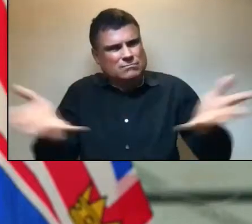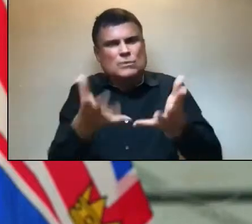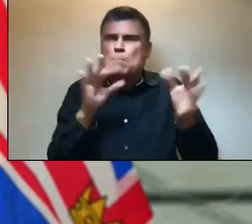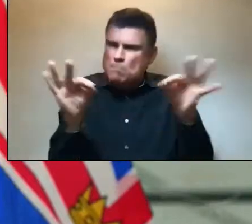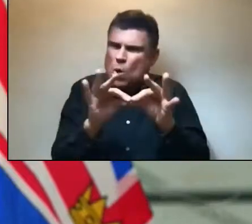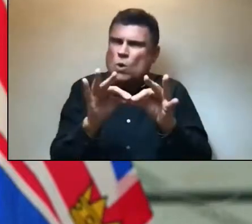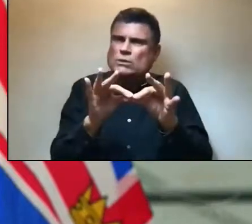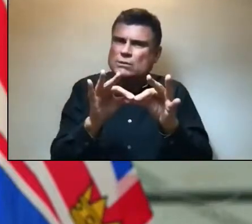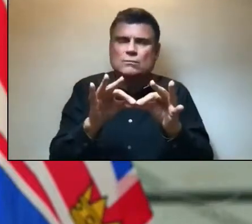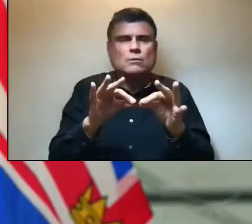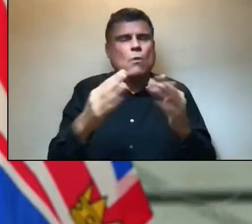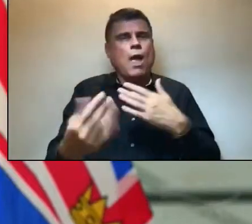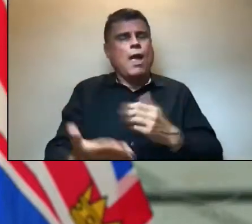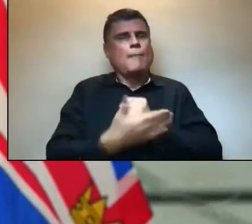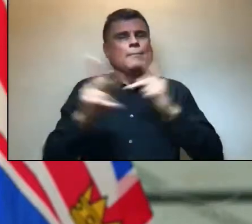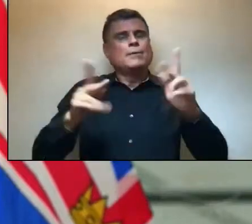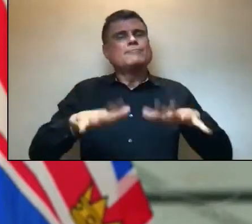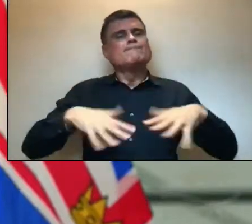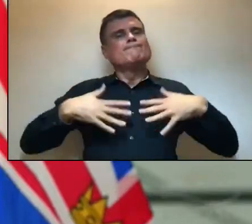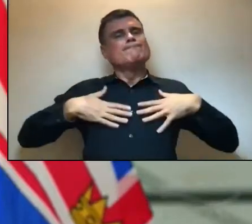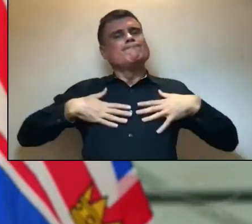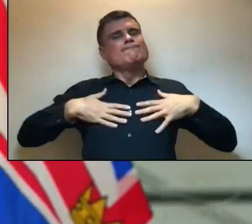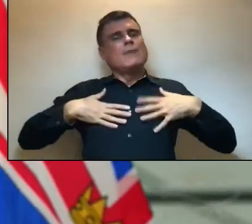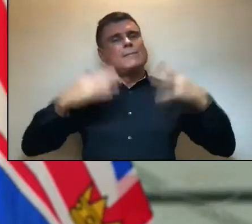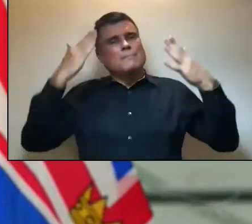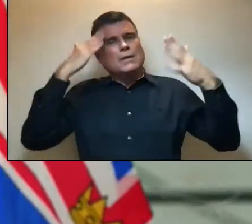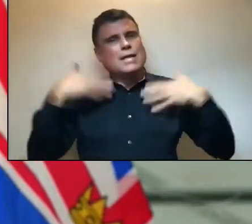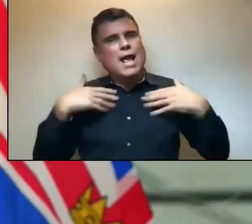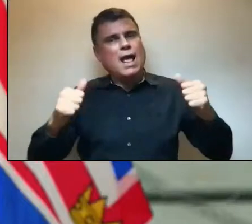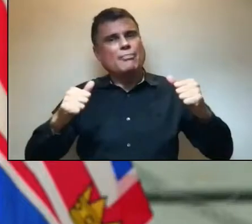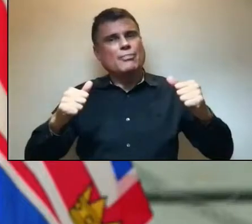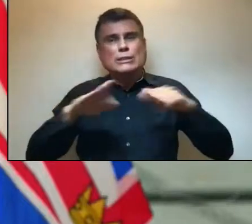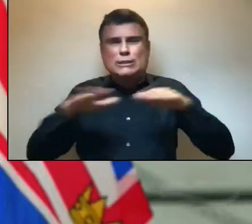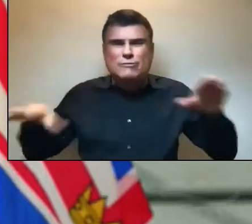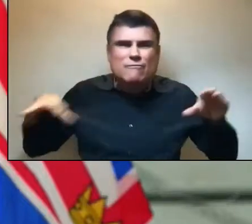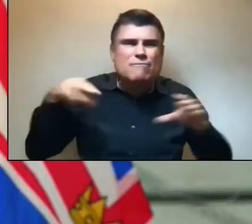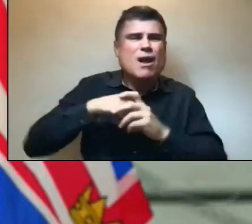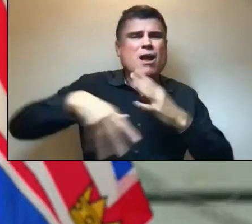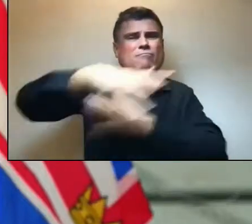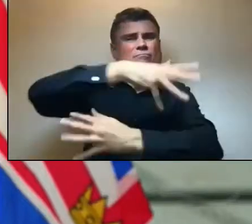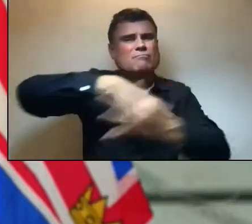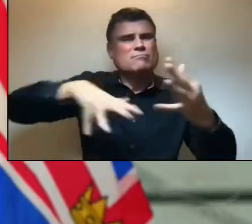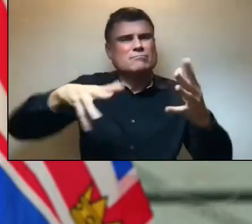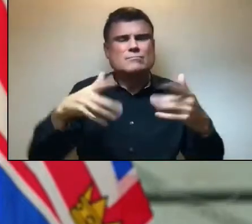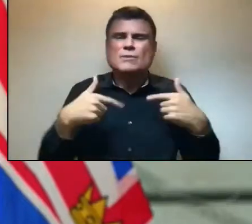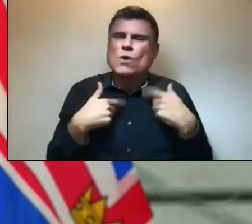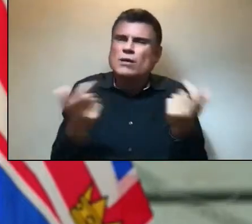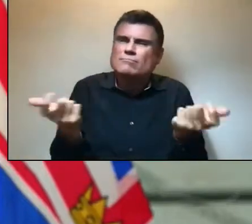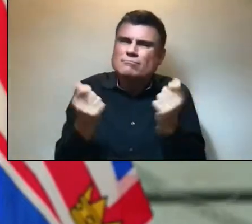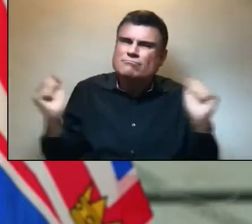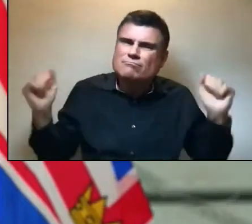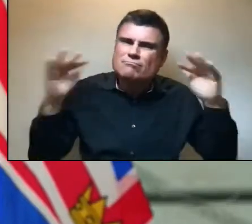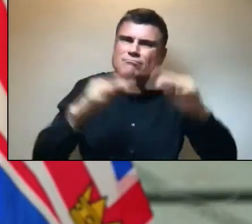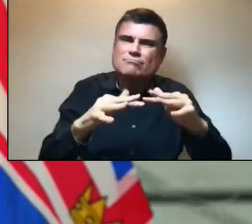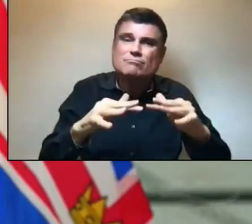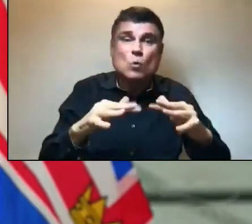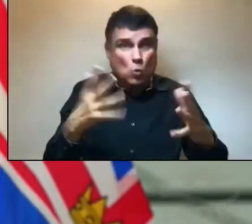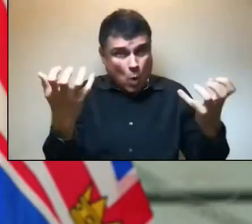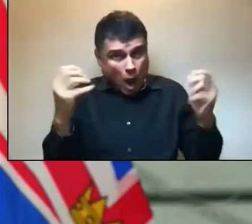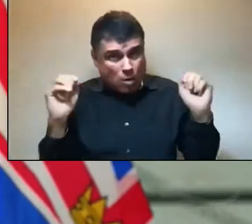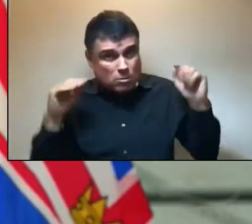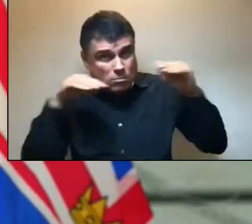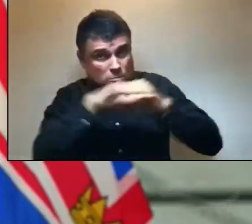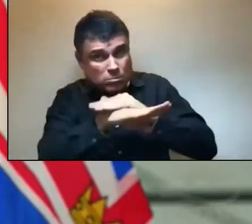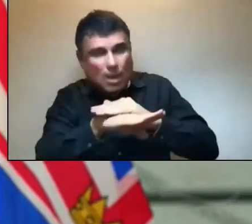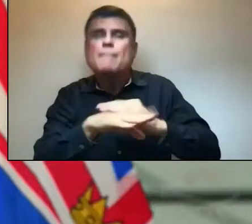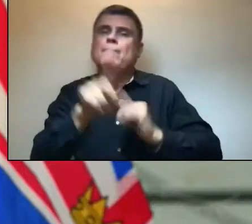that, and also an incentive, of course, for people who want to do those things in person, to be vaccinated and to